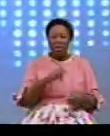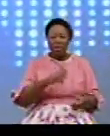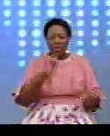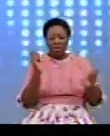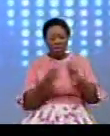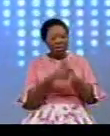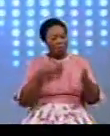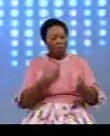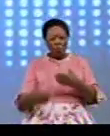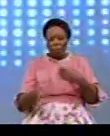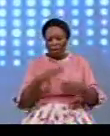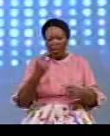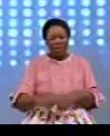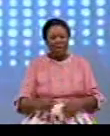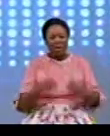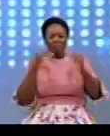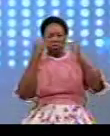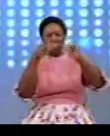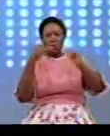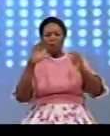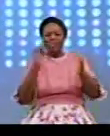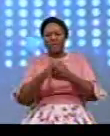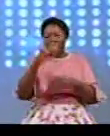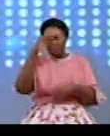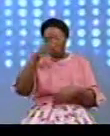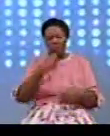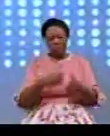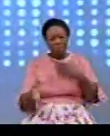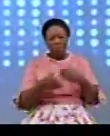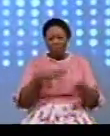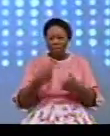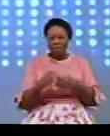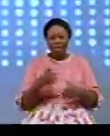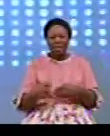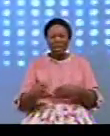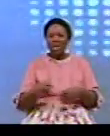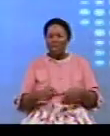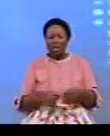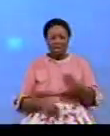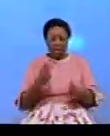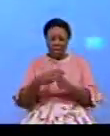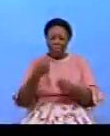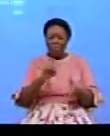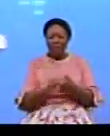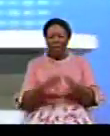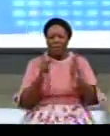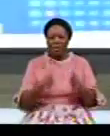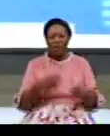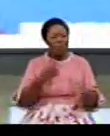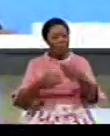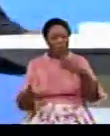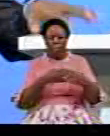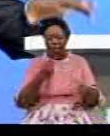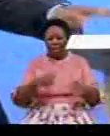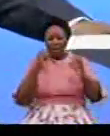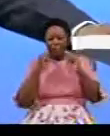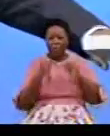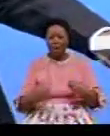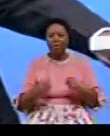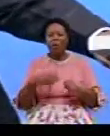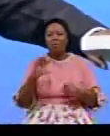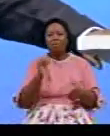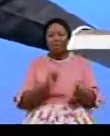is sowing in hypocrisy and untruthfulness. It says, the power of the